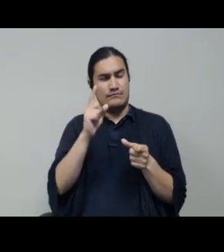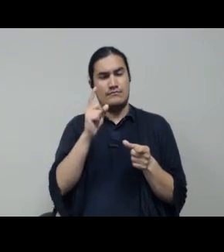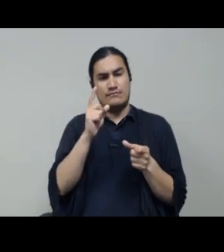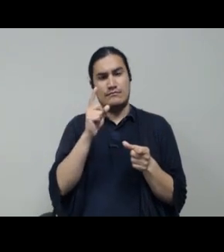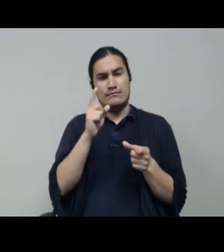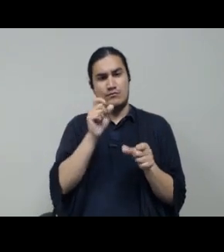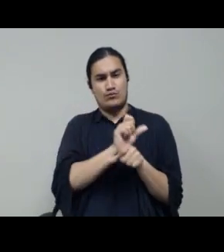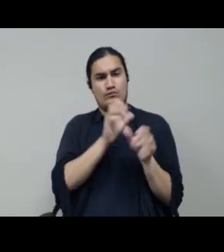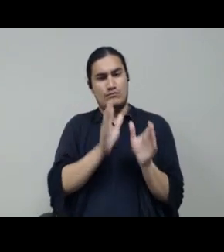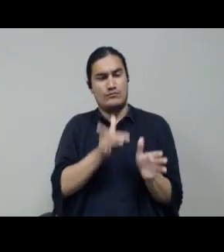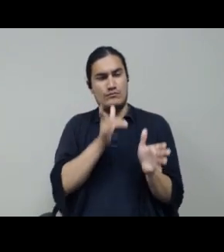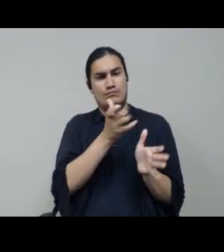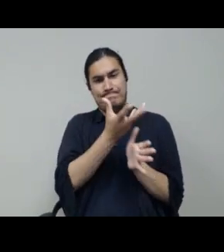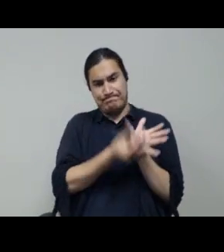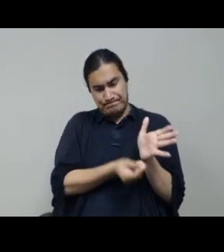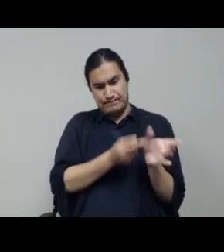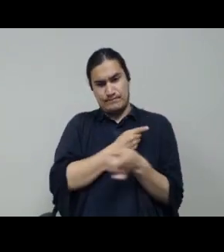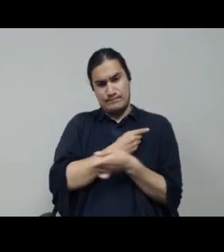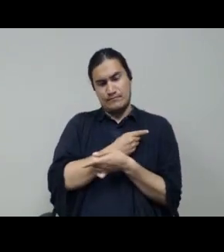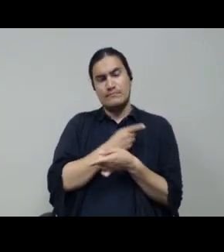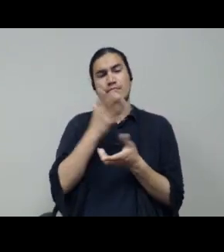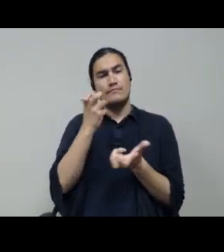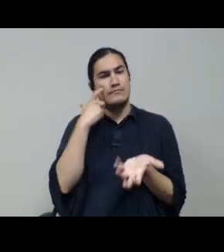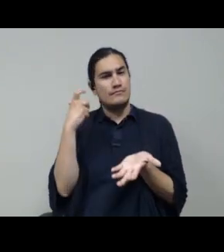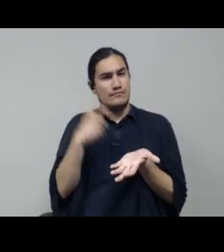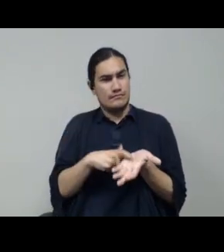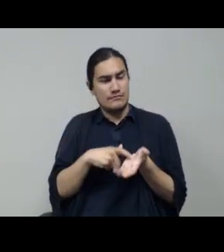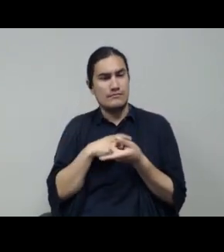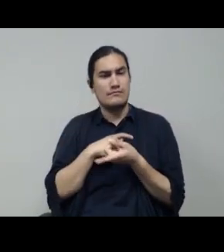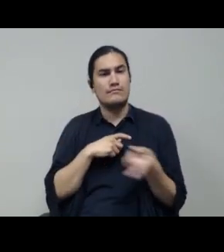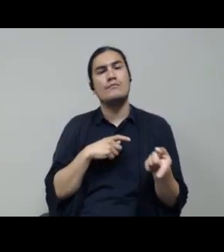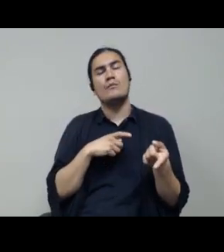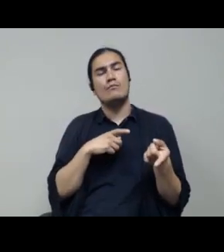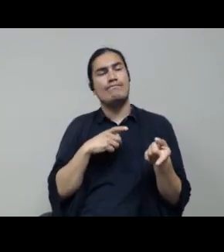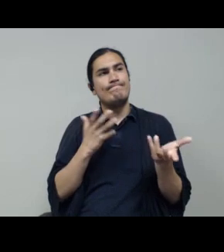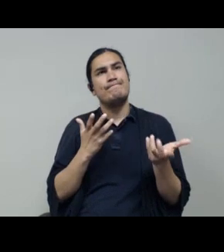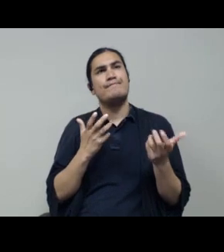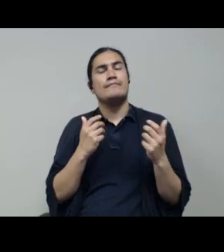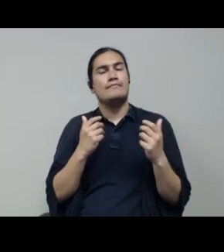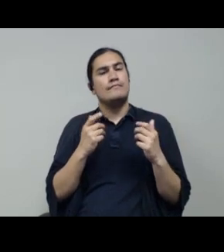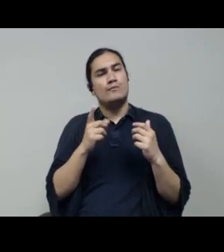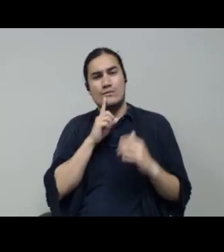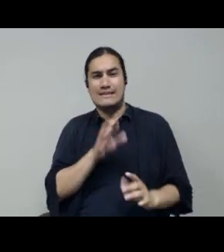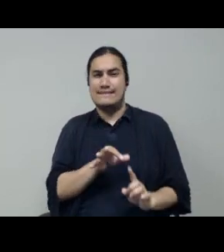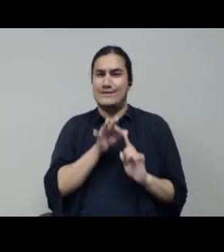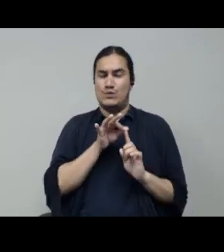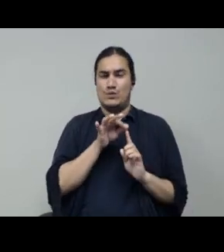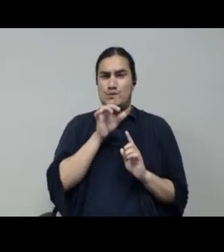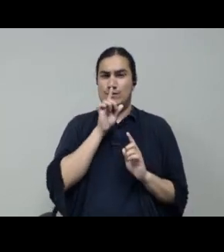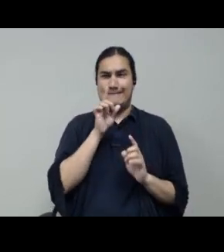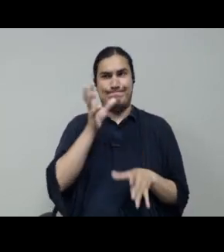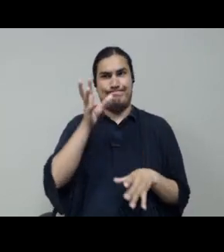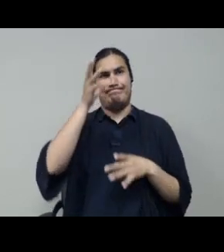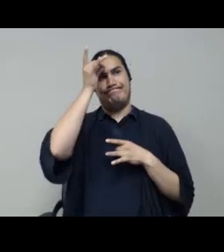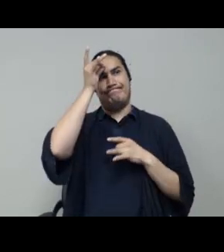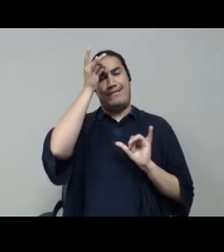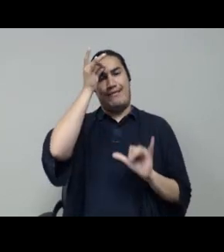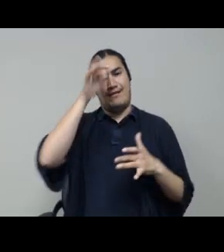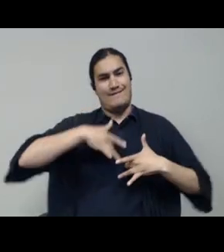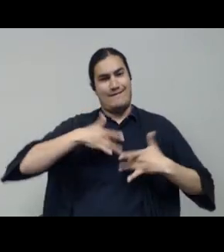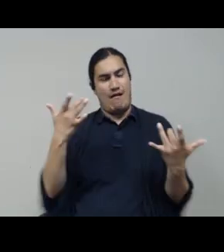workers. So I wanted to acknowledge the very special and very memorable event